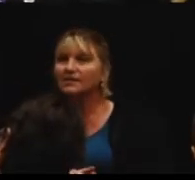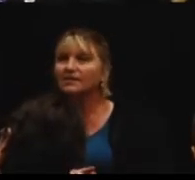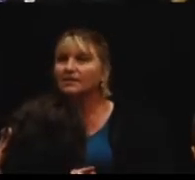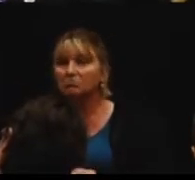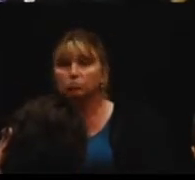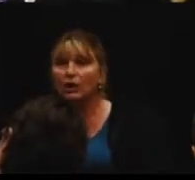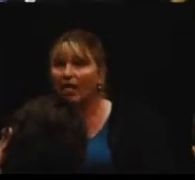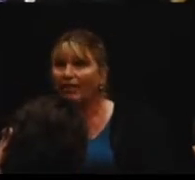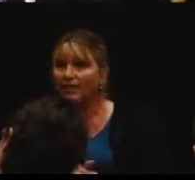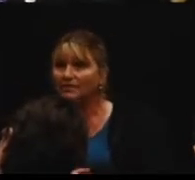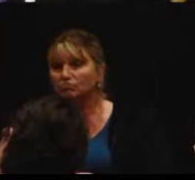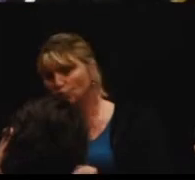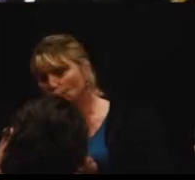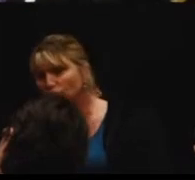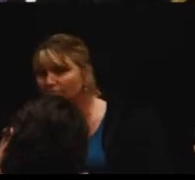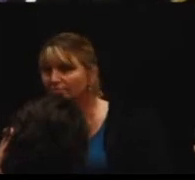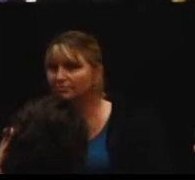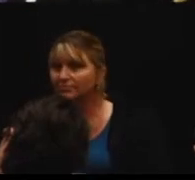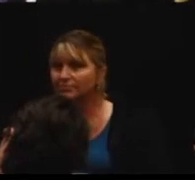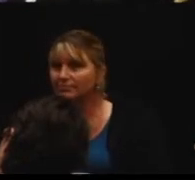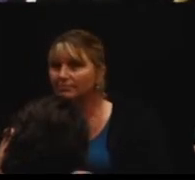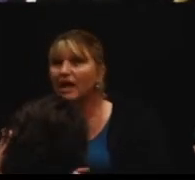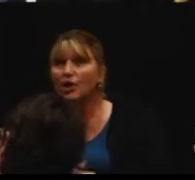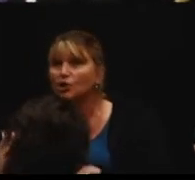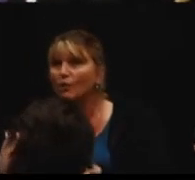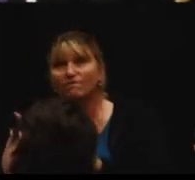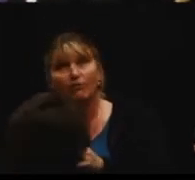get something out that's good very quickly.